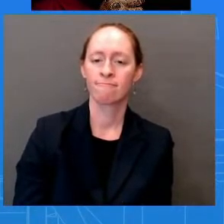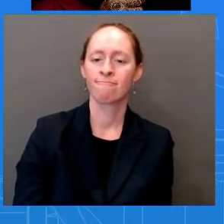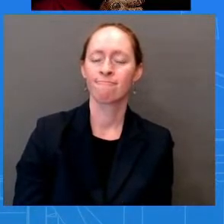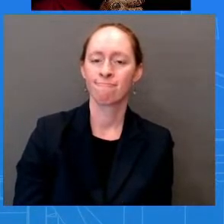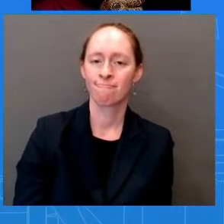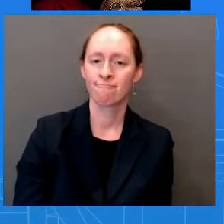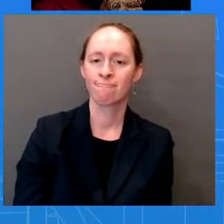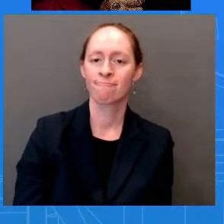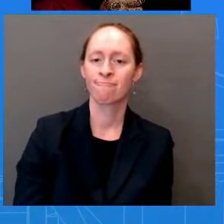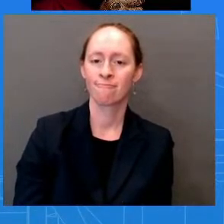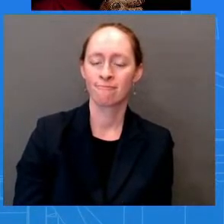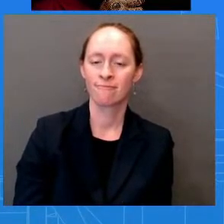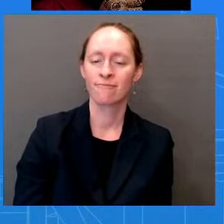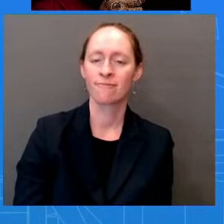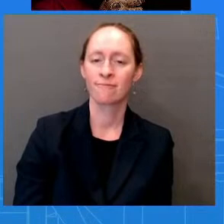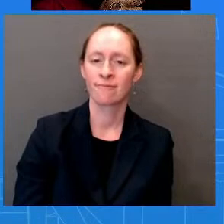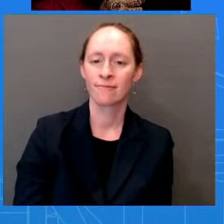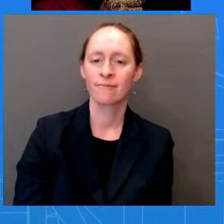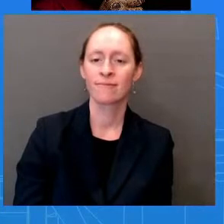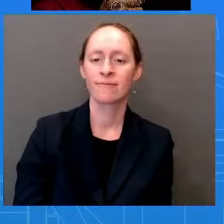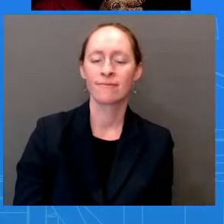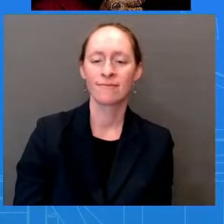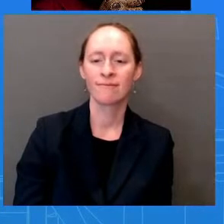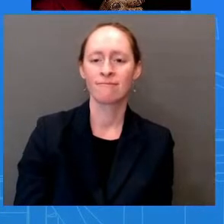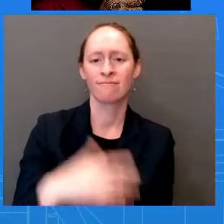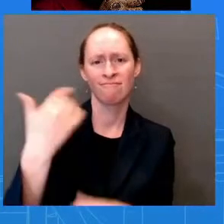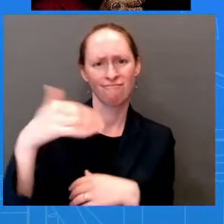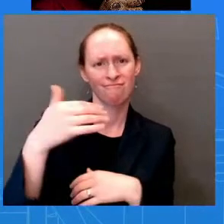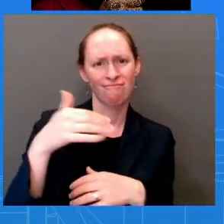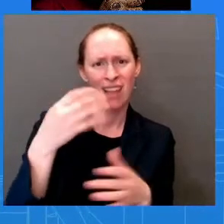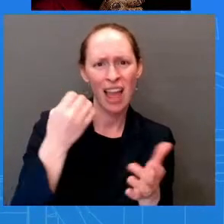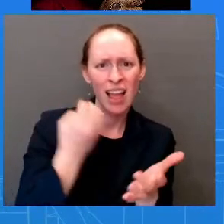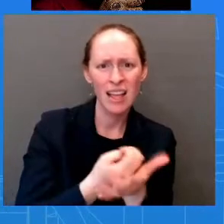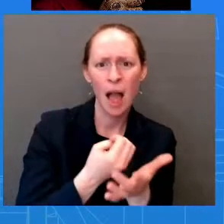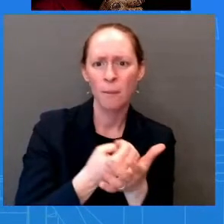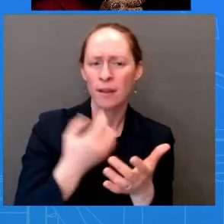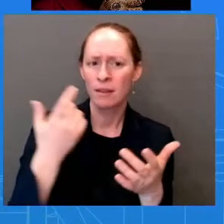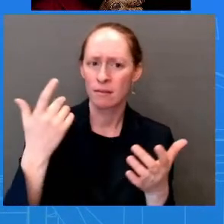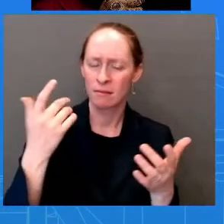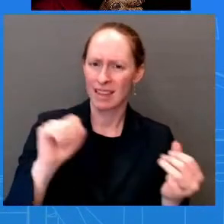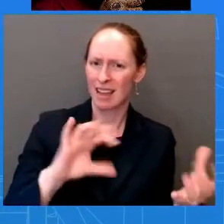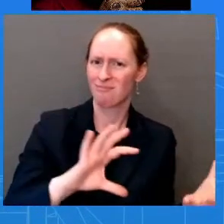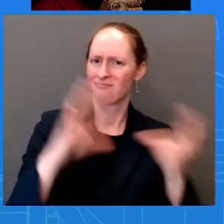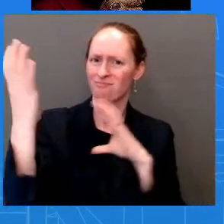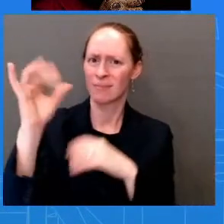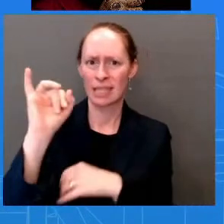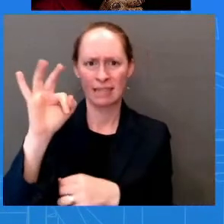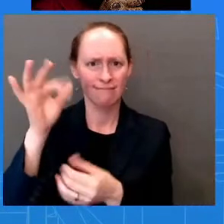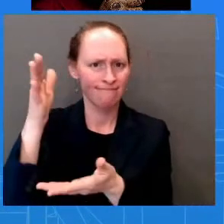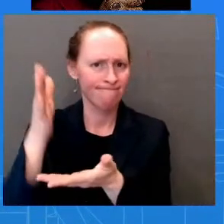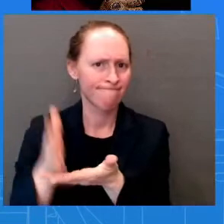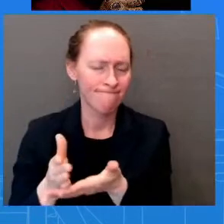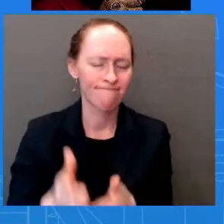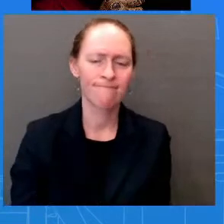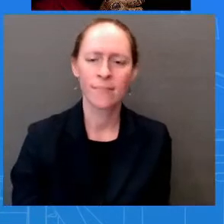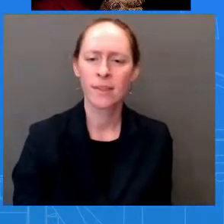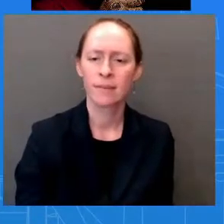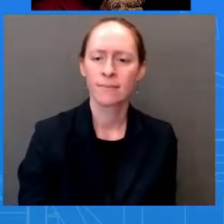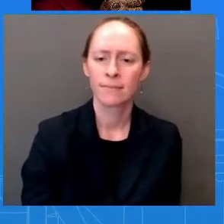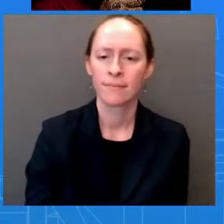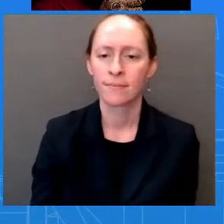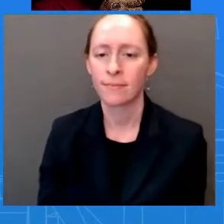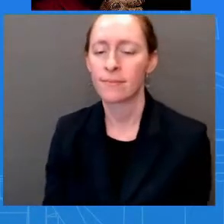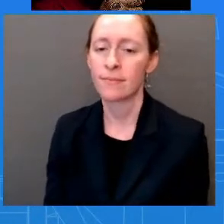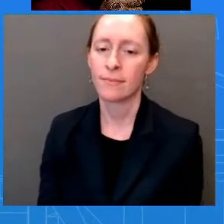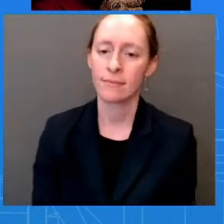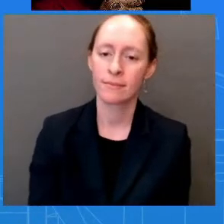potential downturn again to our economy. Part of the White House's messaging, part of the industry's messaging is the majority of the unions involved have actually